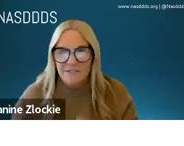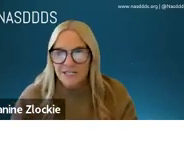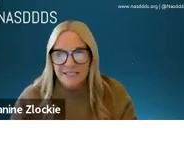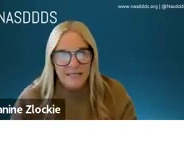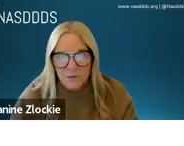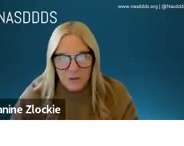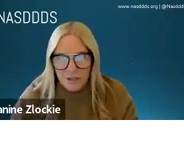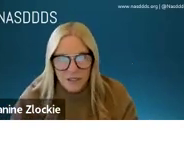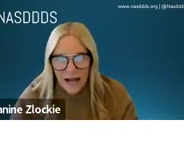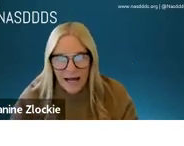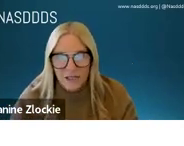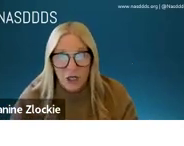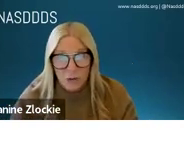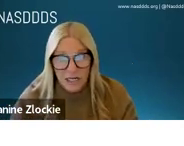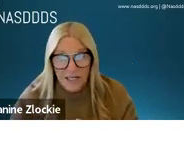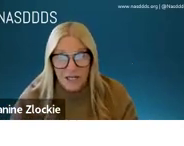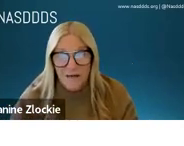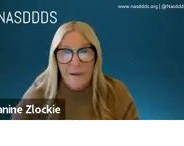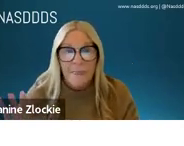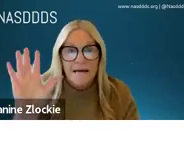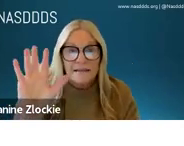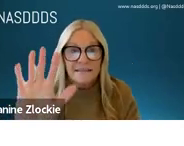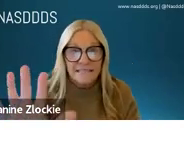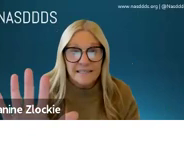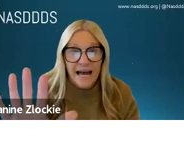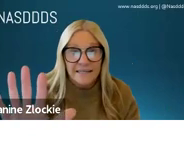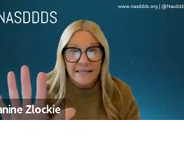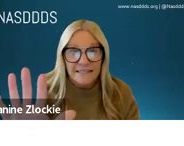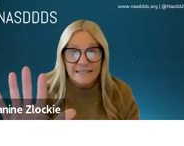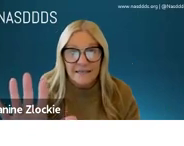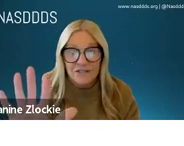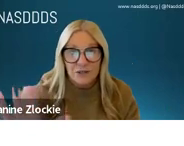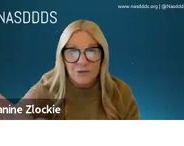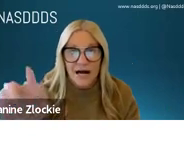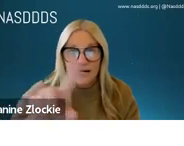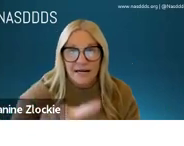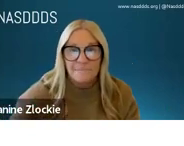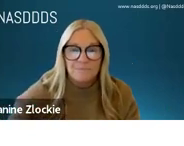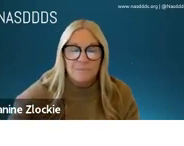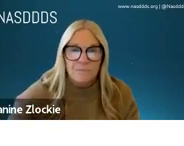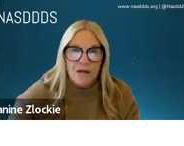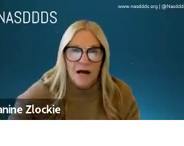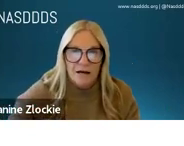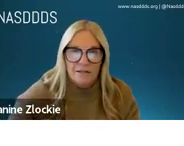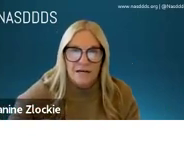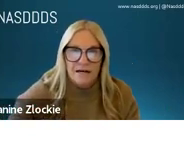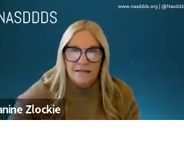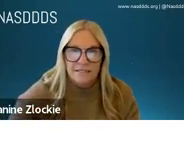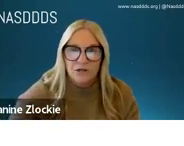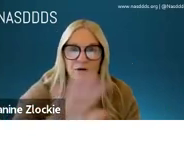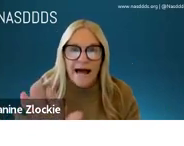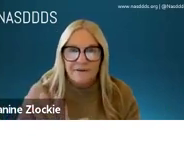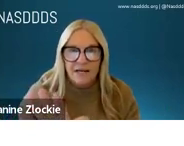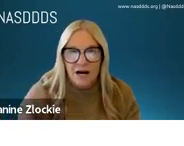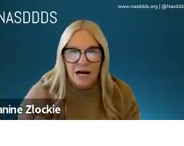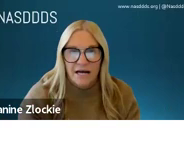sometimes after considerable negotiation. This slide gives you kind of a